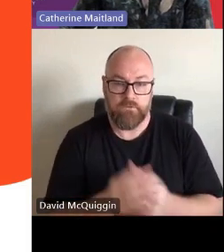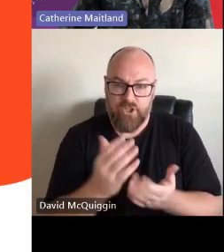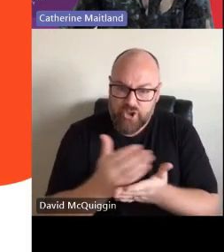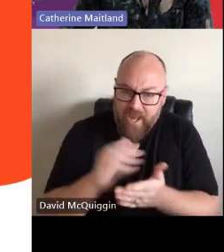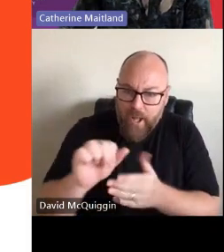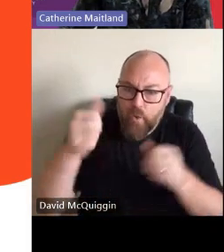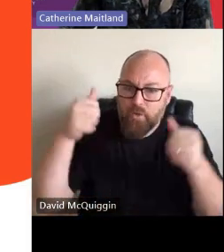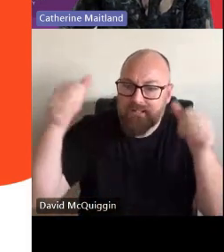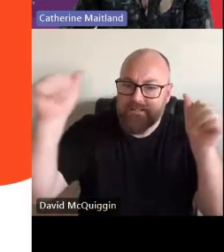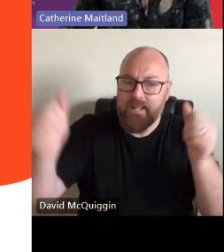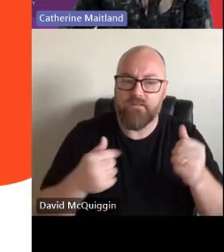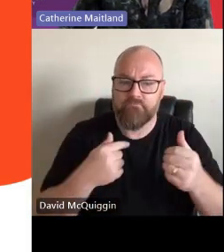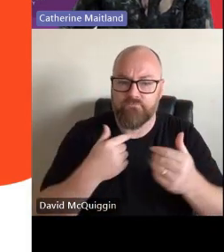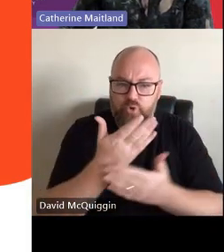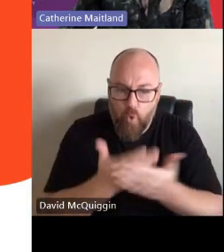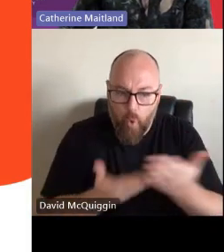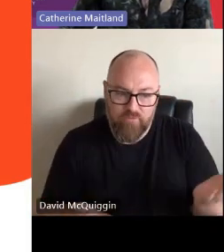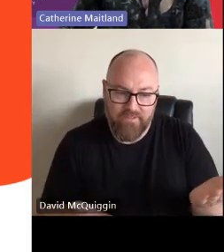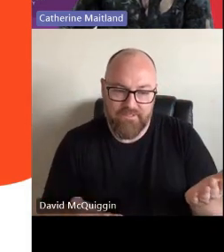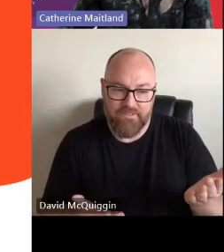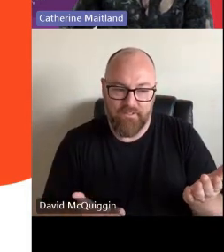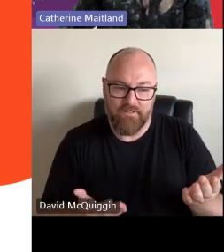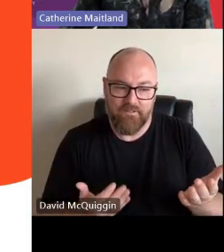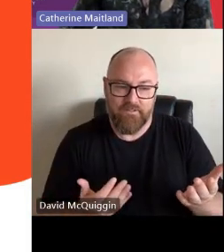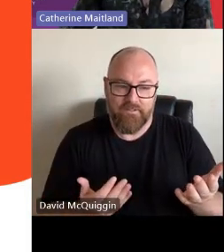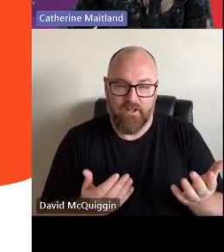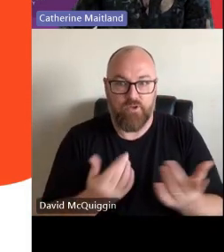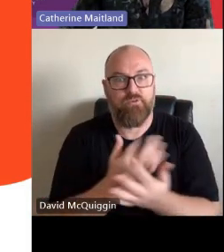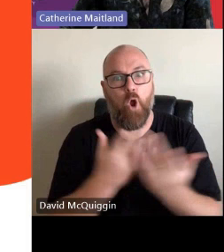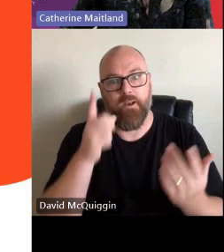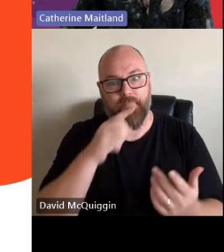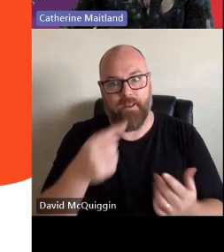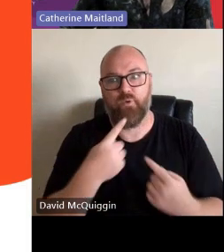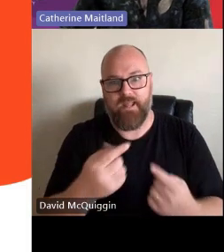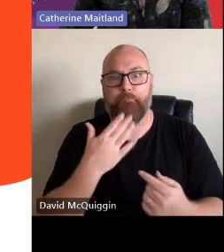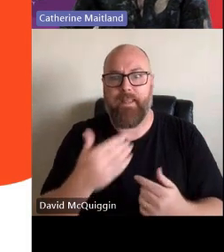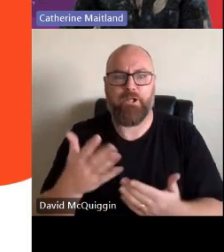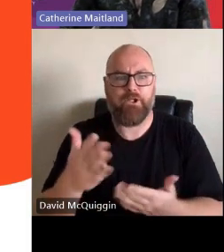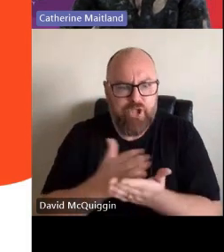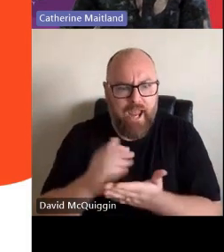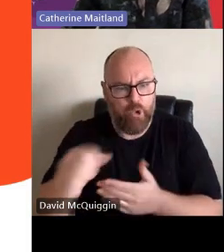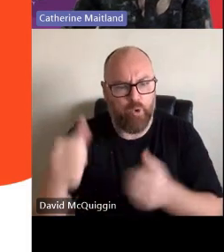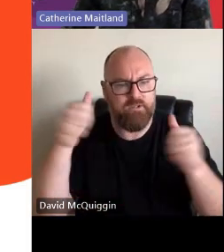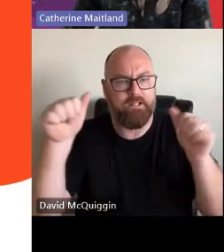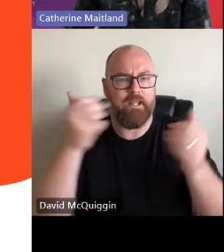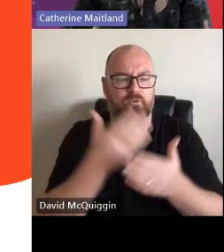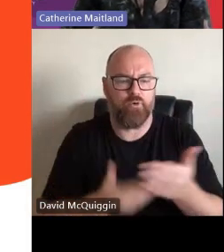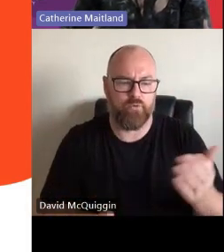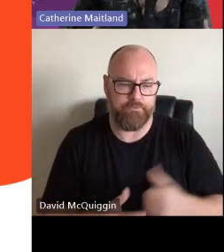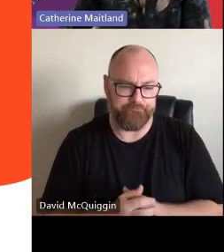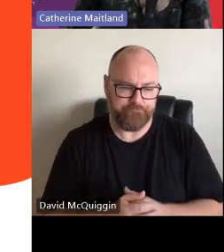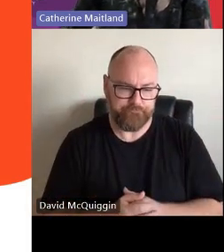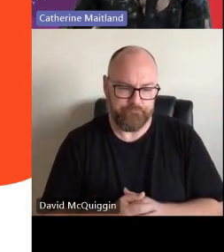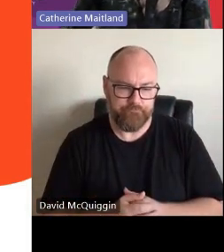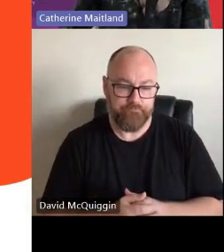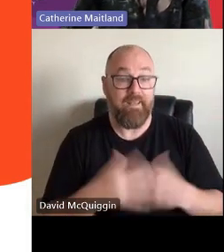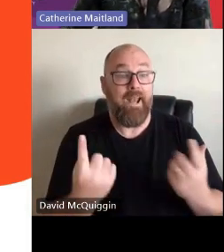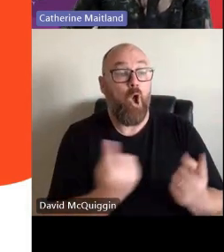success stories. So many people suggested this. And provide education for recruitment teams and